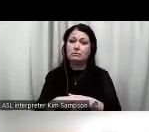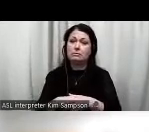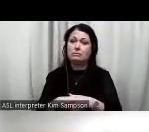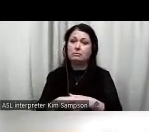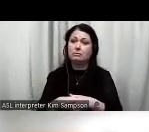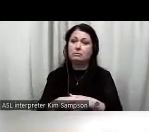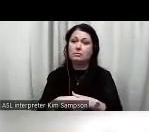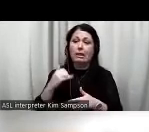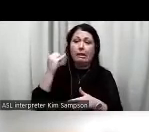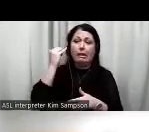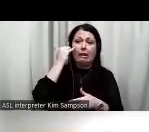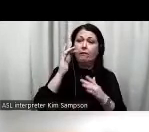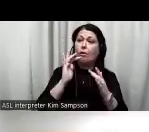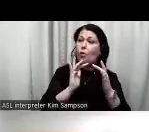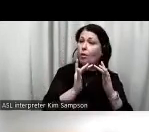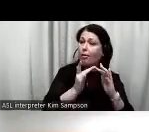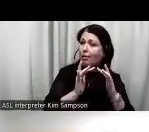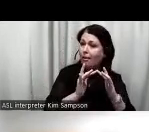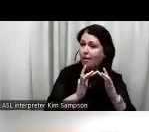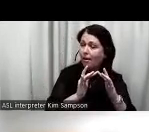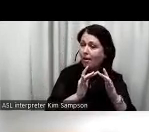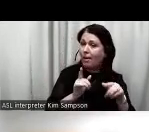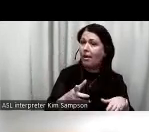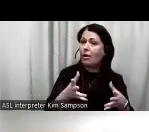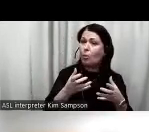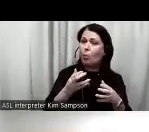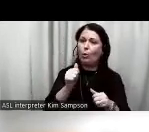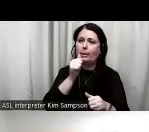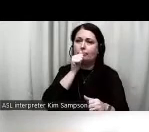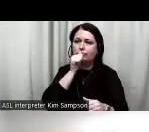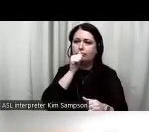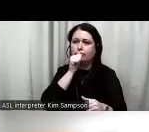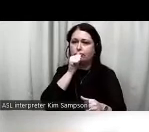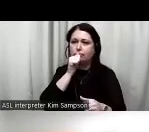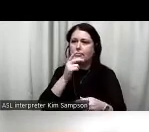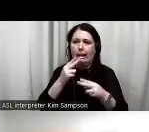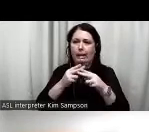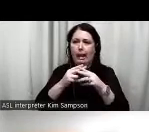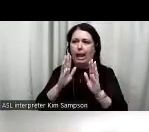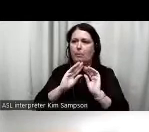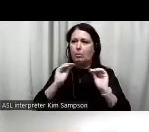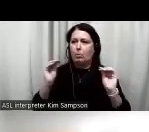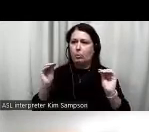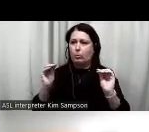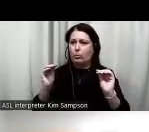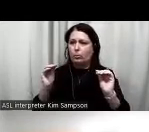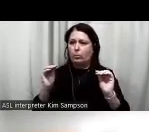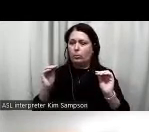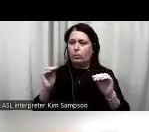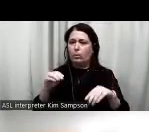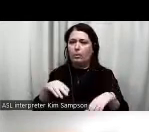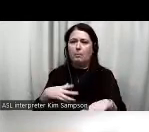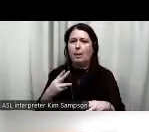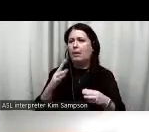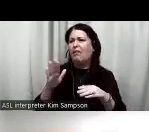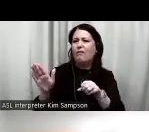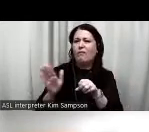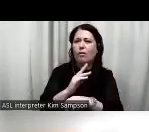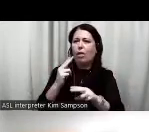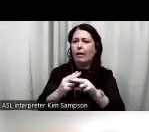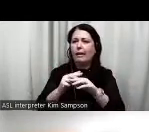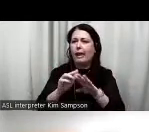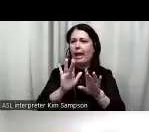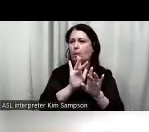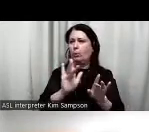do something online and you want to be anonymous, maybe make sure you don't have your full name up